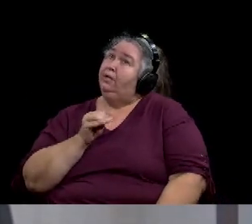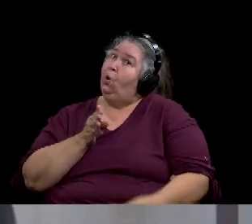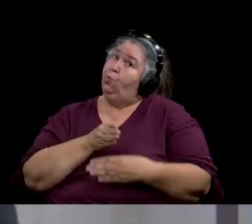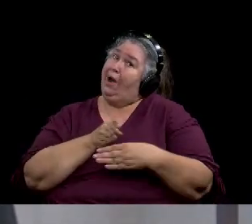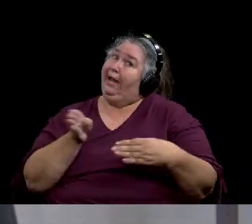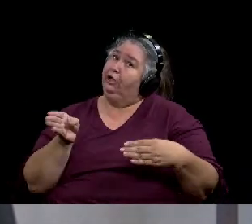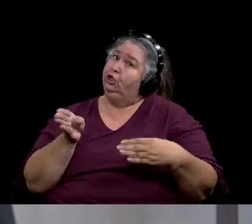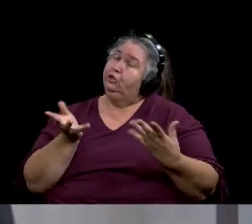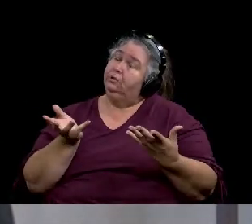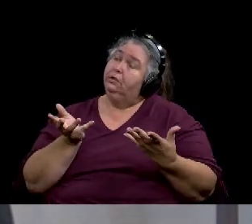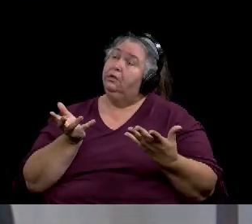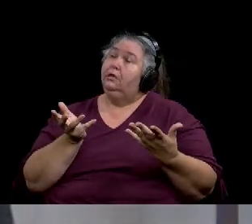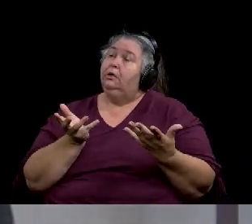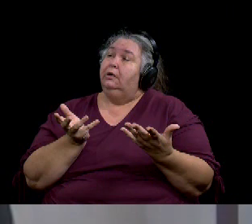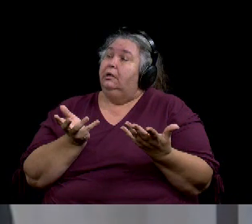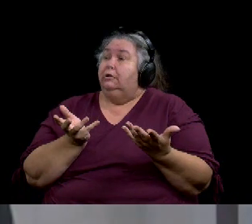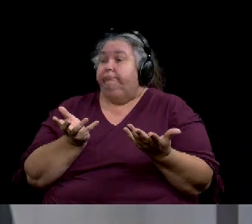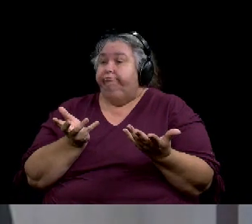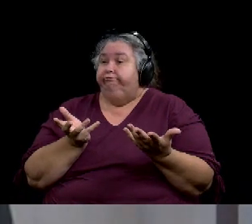overall. And so,